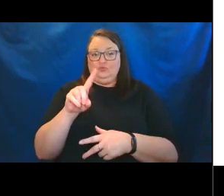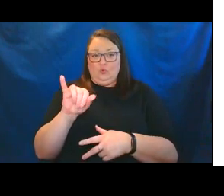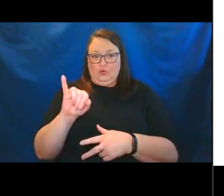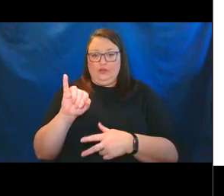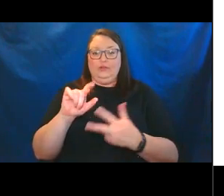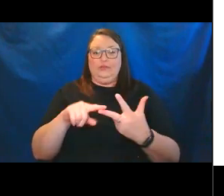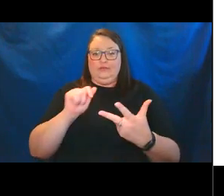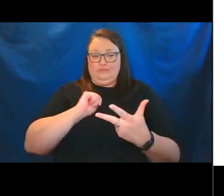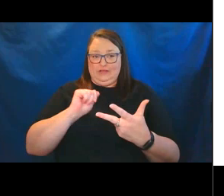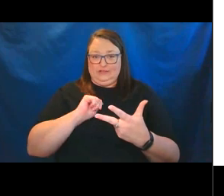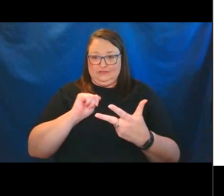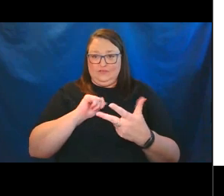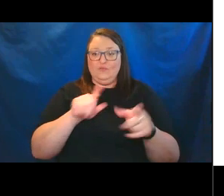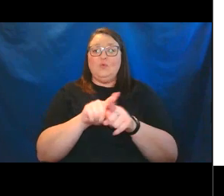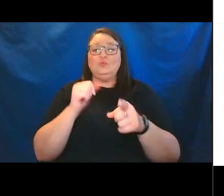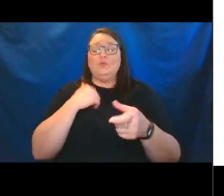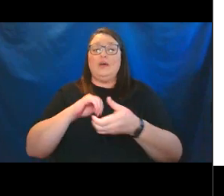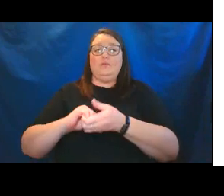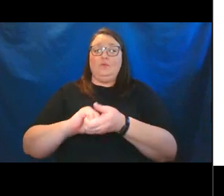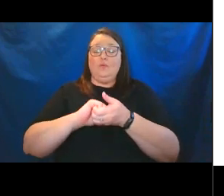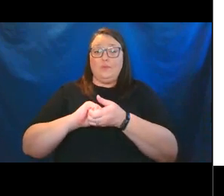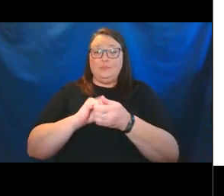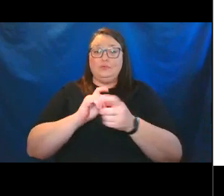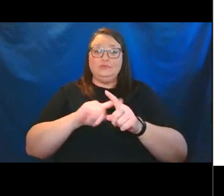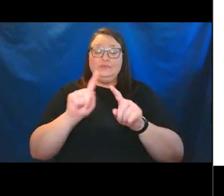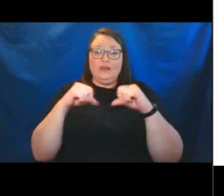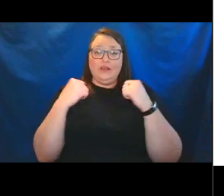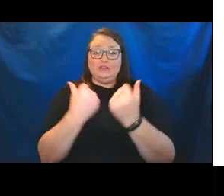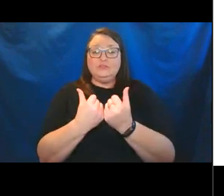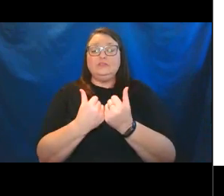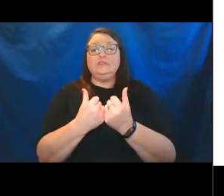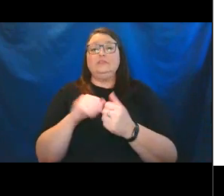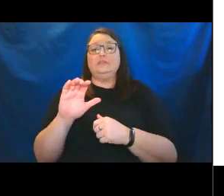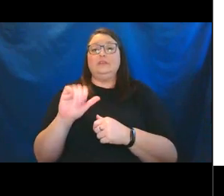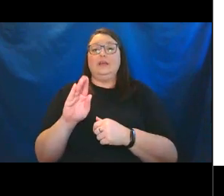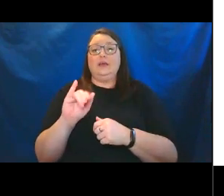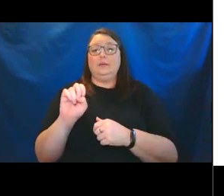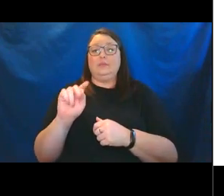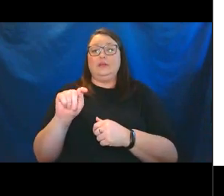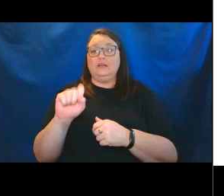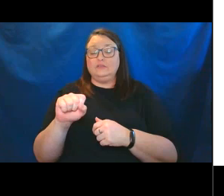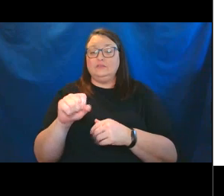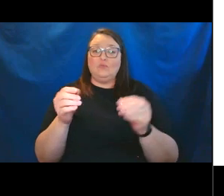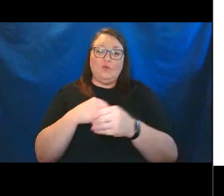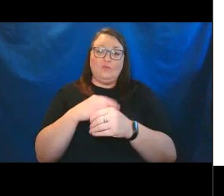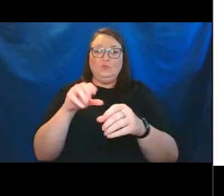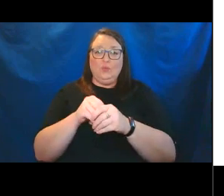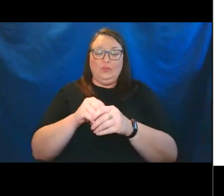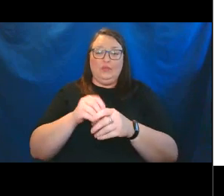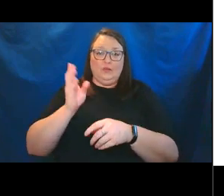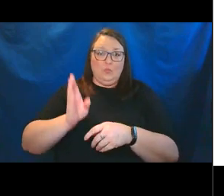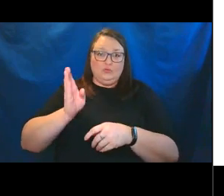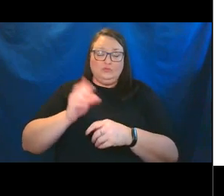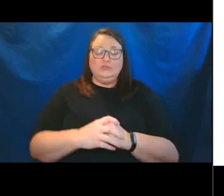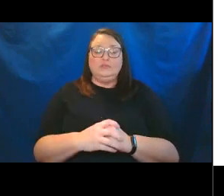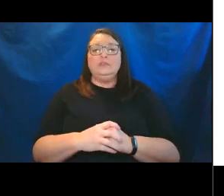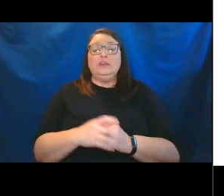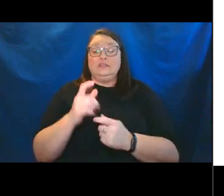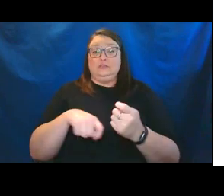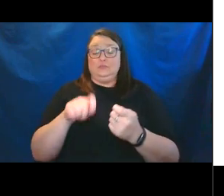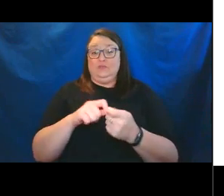have a collaboration across different agencies, cabinets, and offices at the City of Boston. And specifically, I want